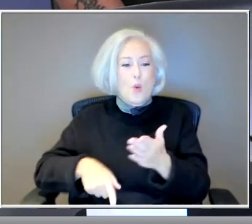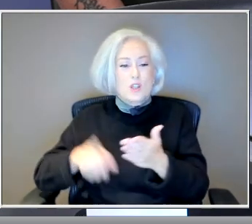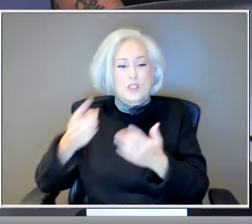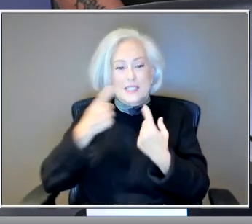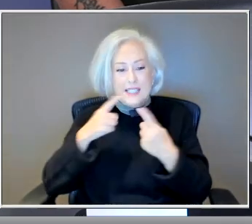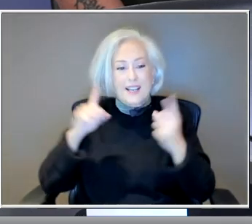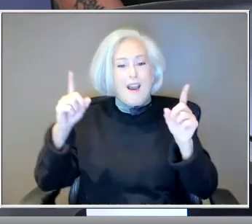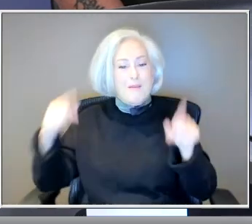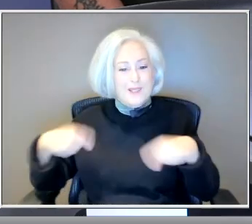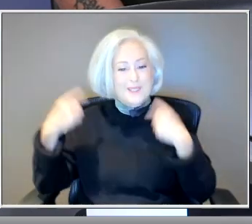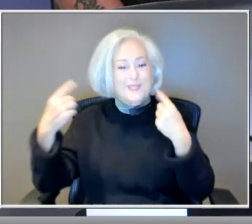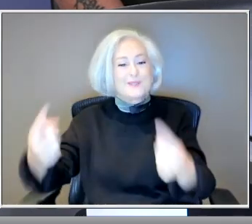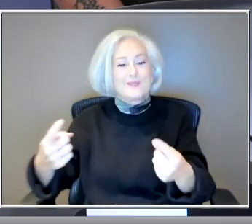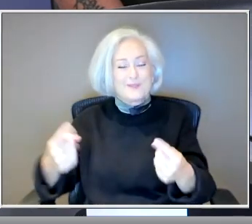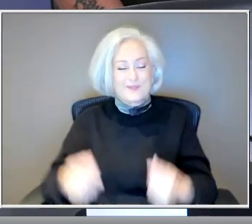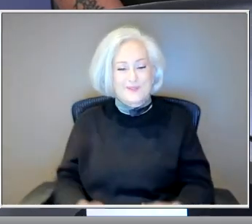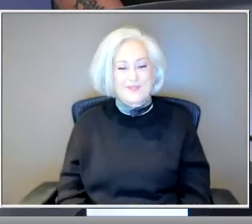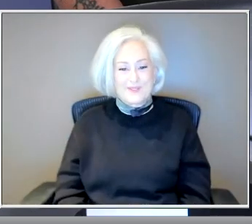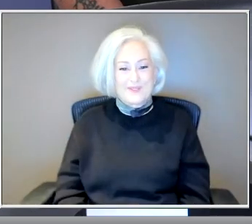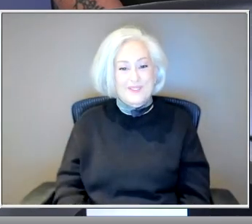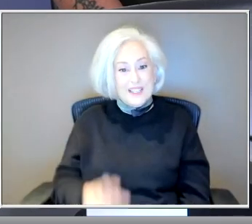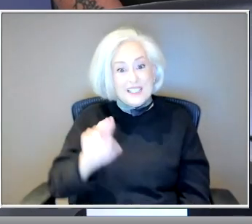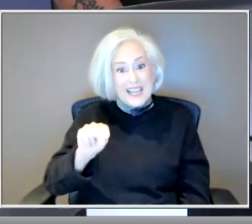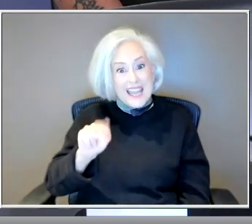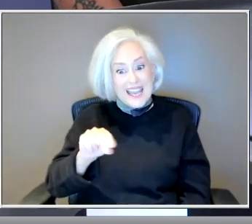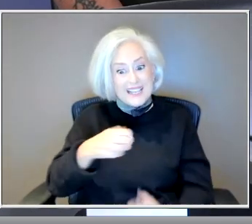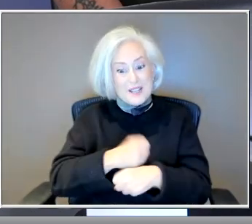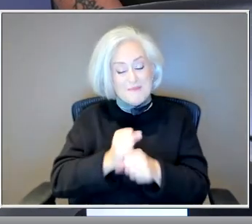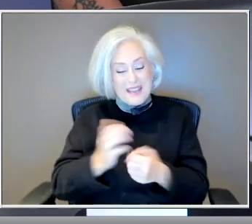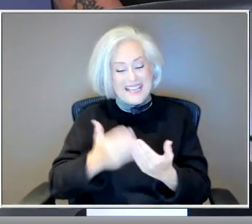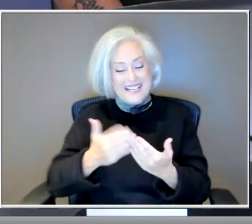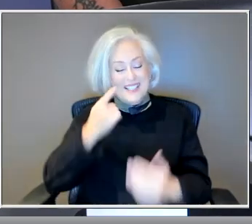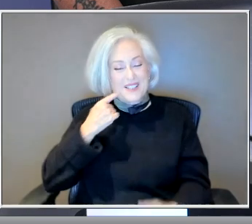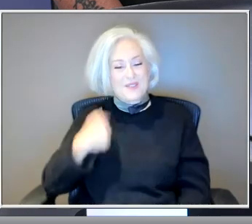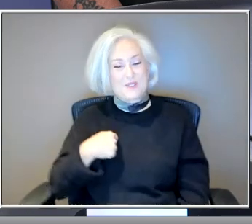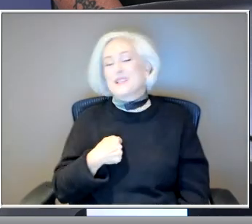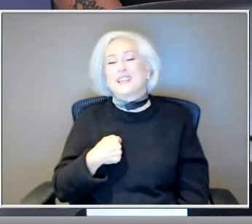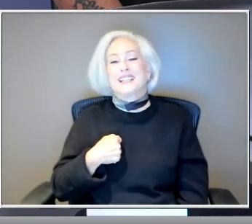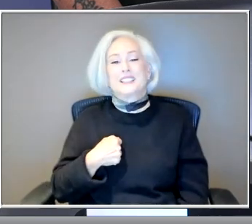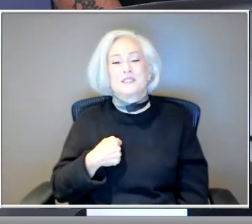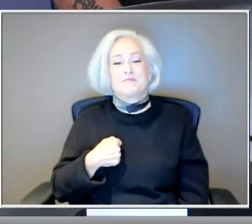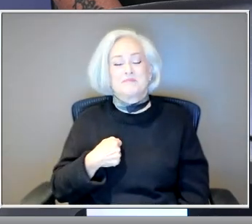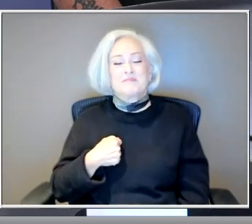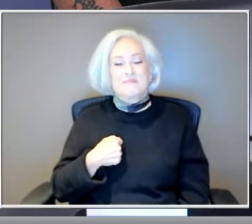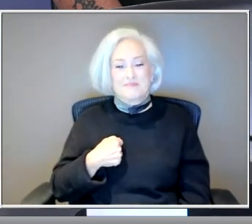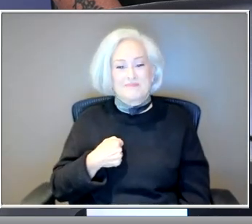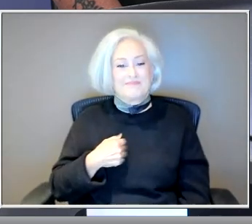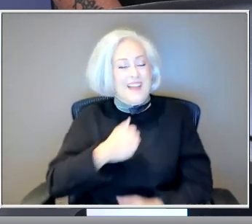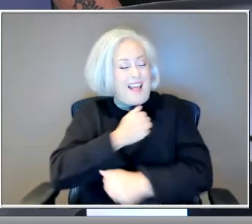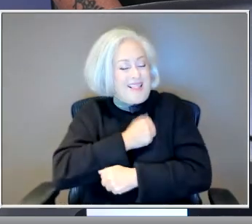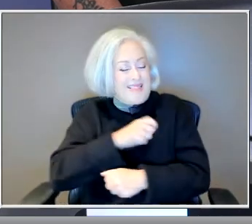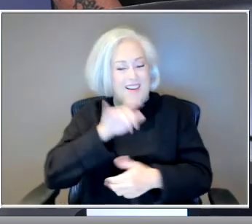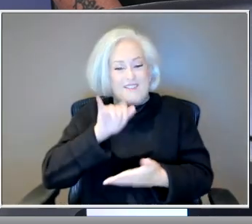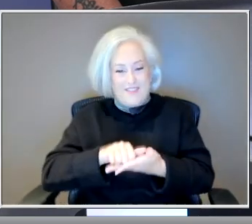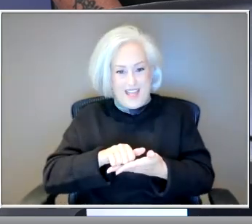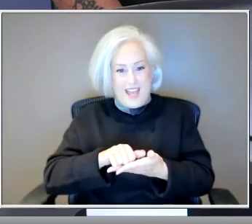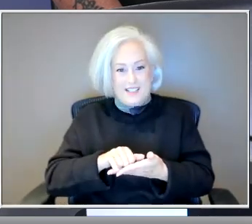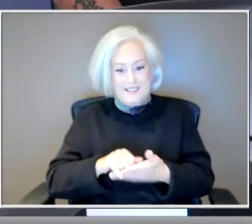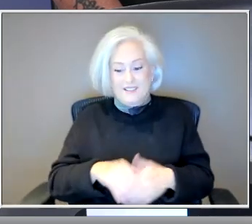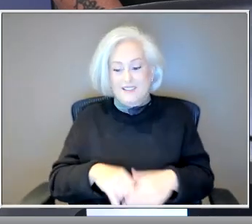think she's made it easy for us, and I think that I love that we're doing this story on her,